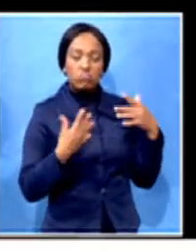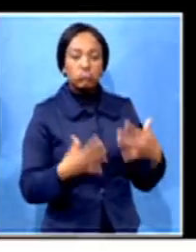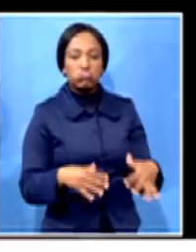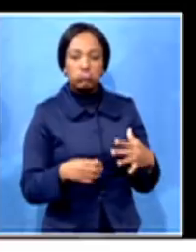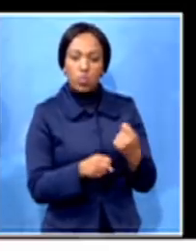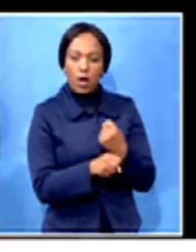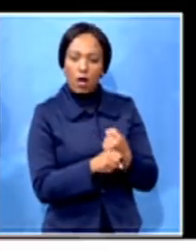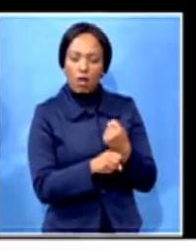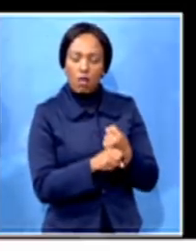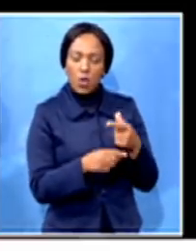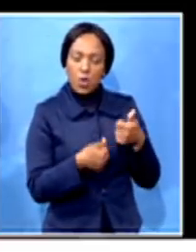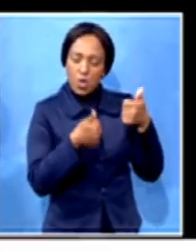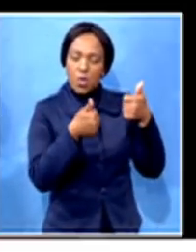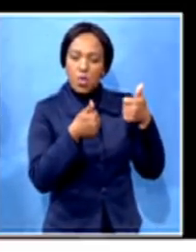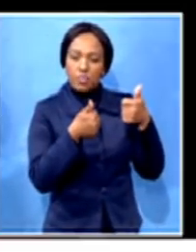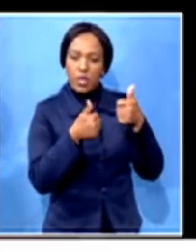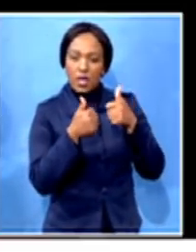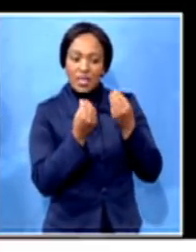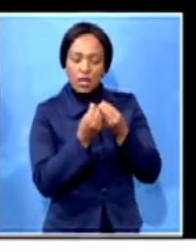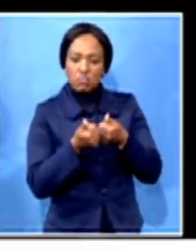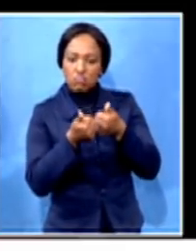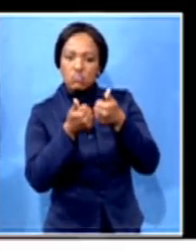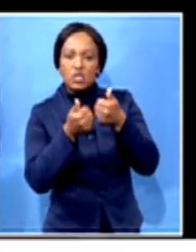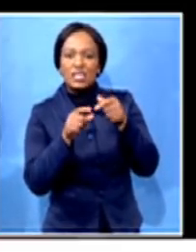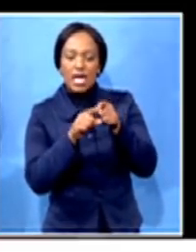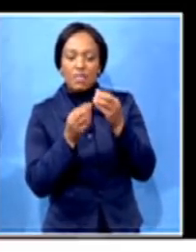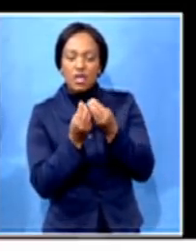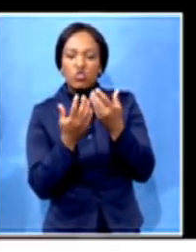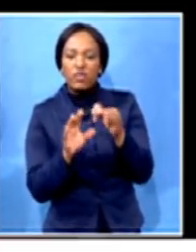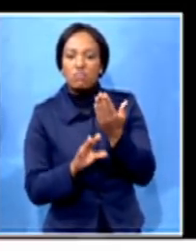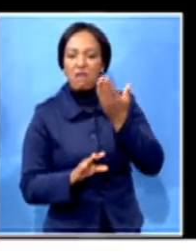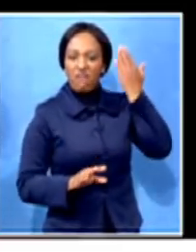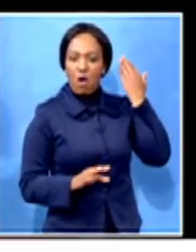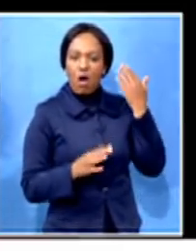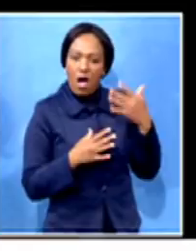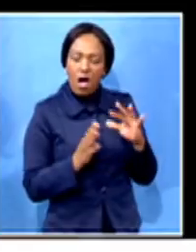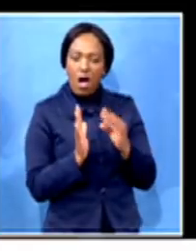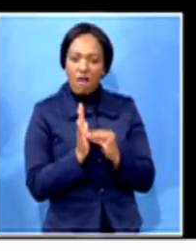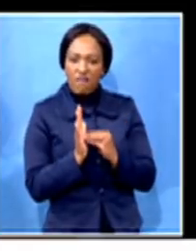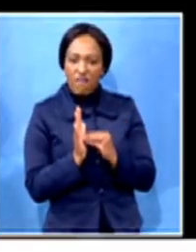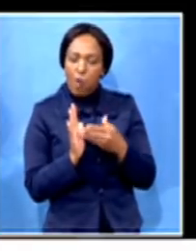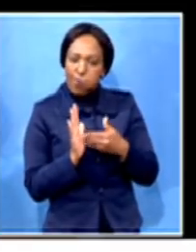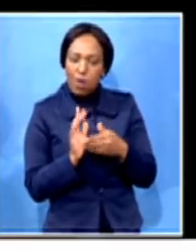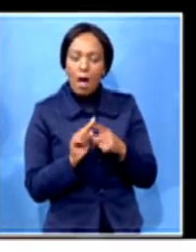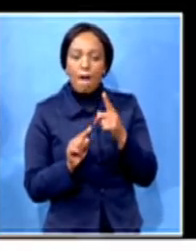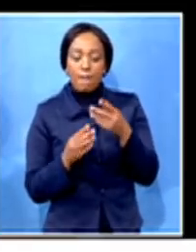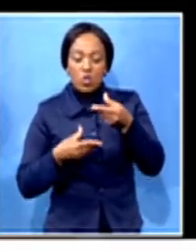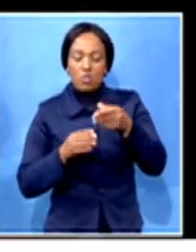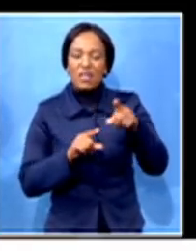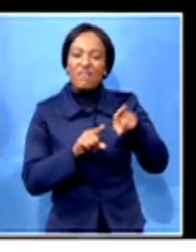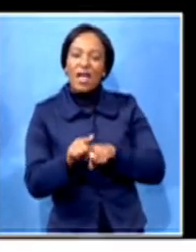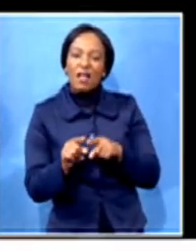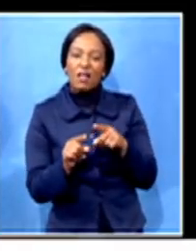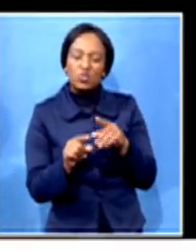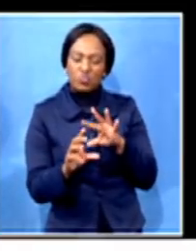of things that we've heard before and things that we've seen before. What this document still fails to engage with is a substantive question